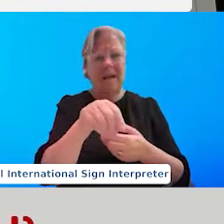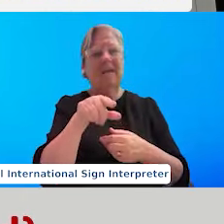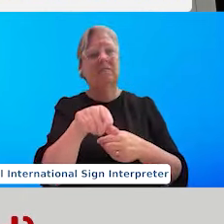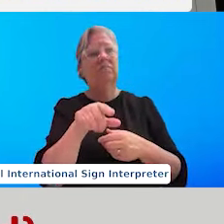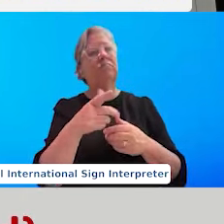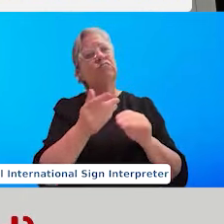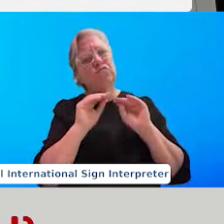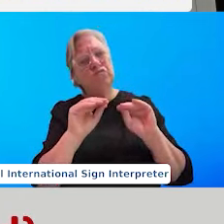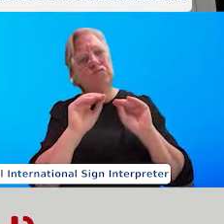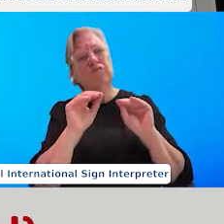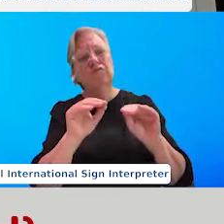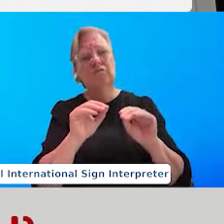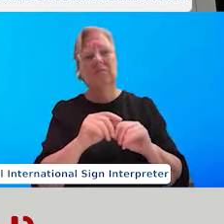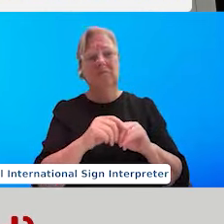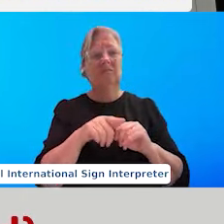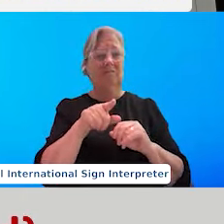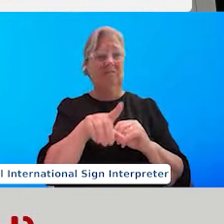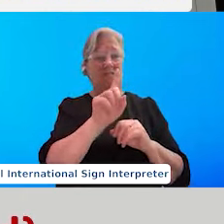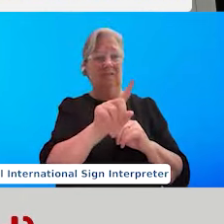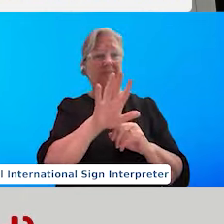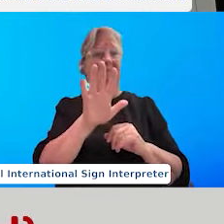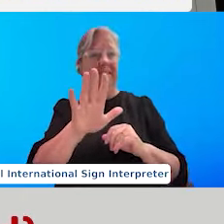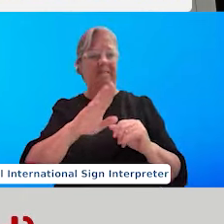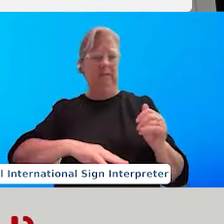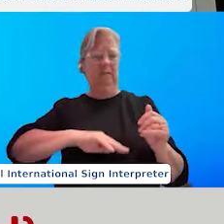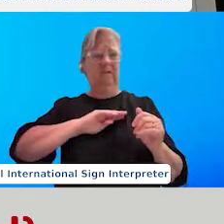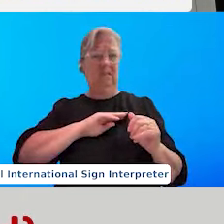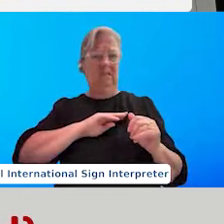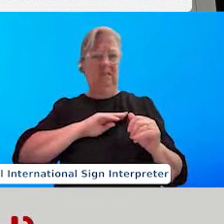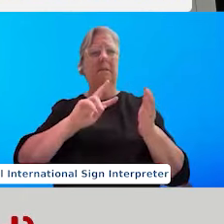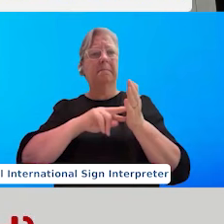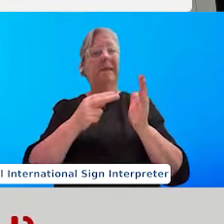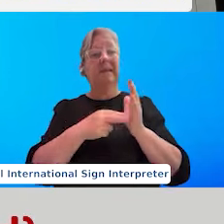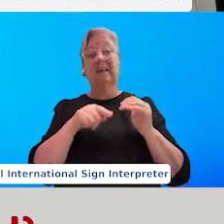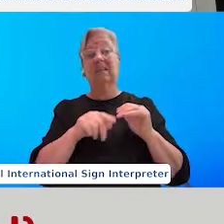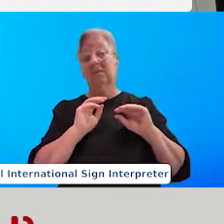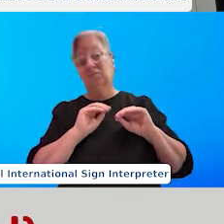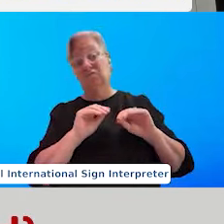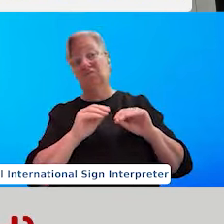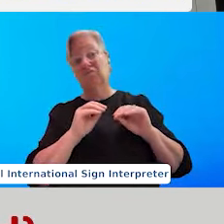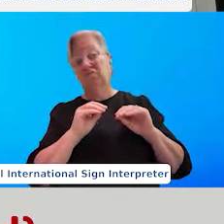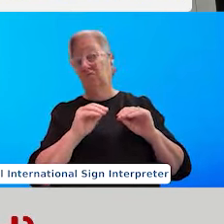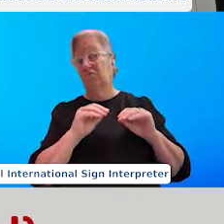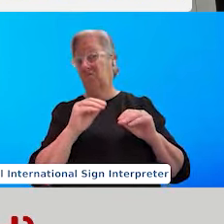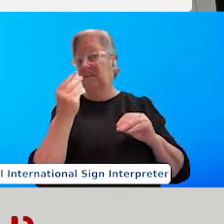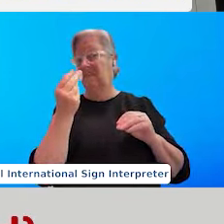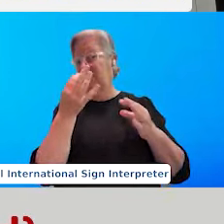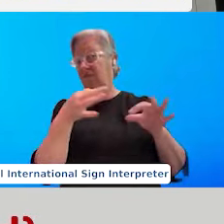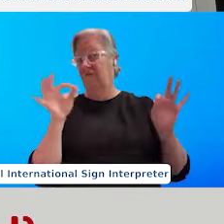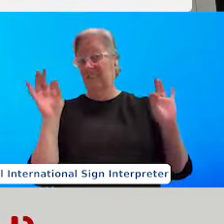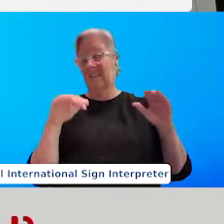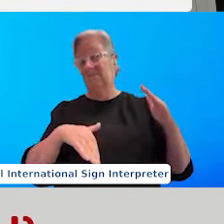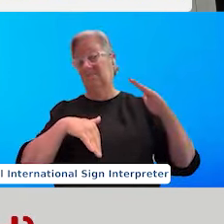in the schools or for their lifelong learning, we provide like the